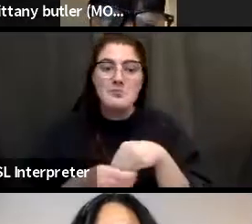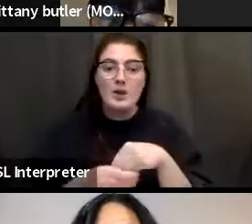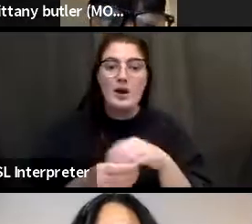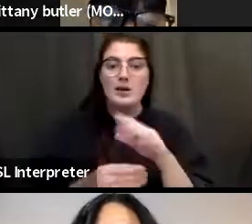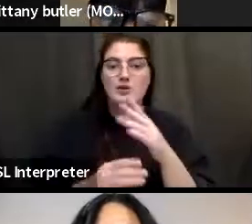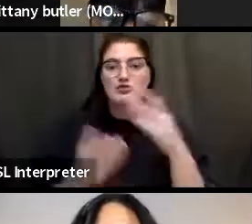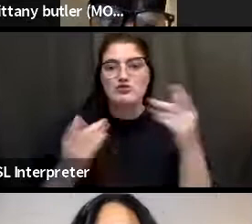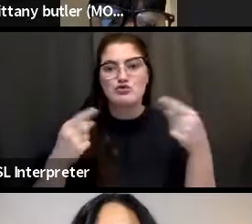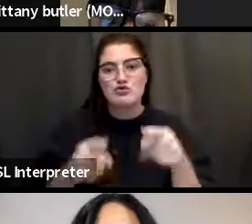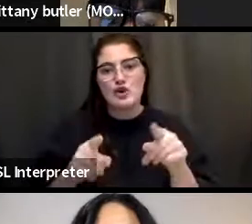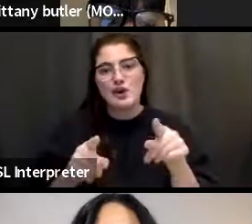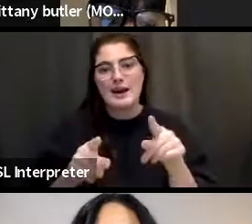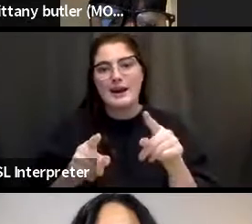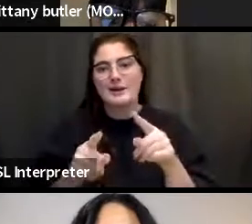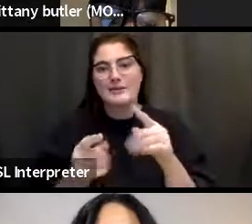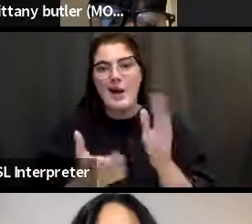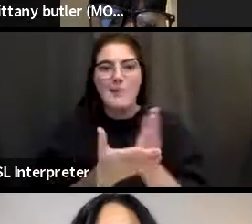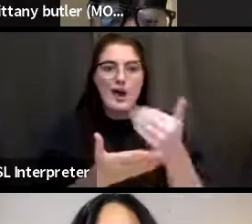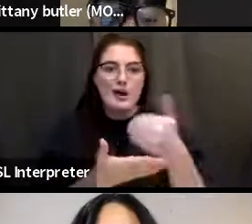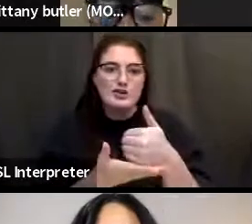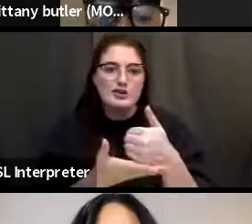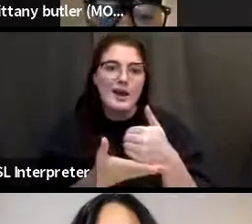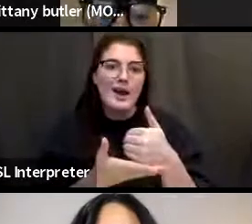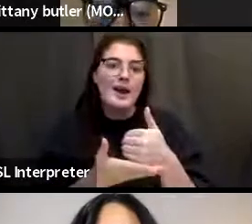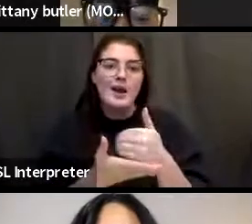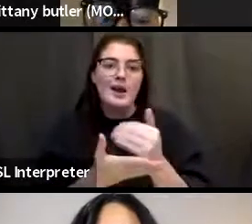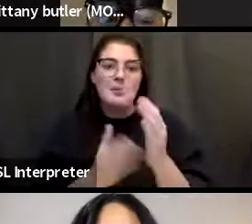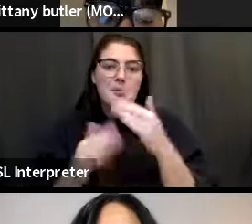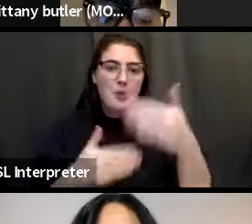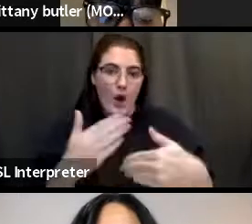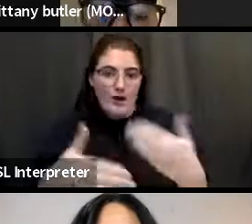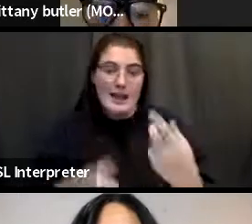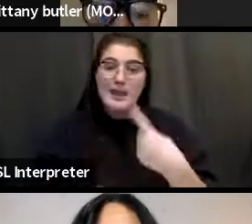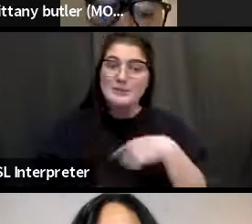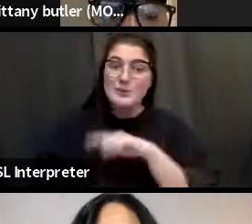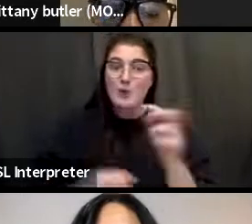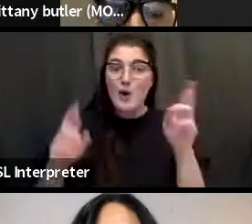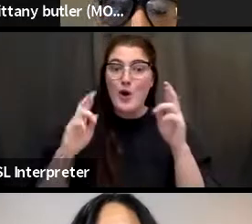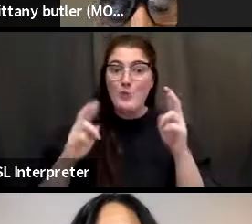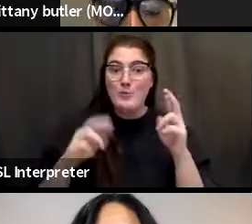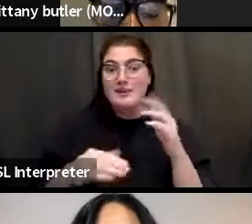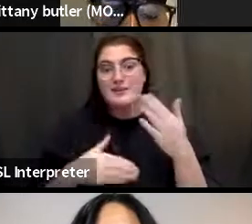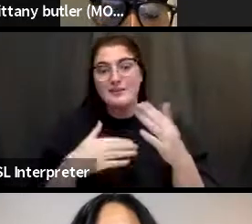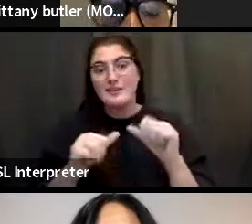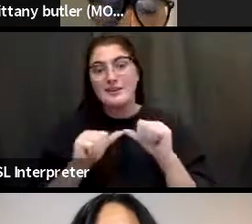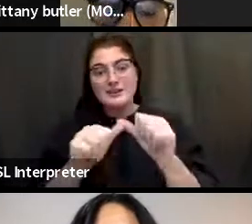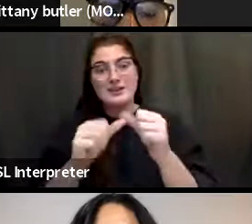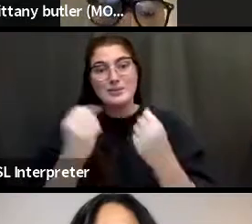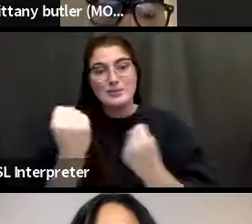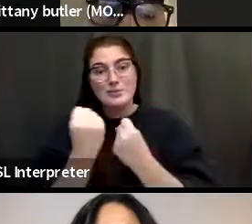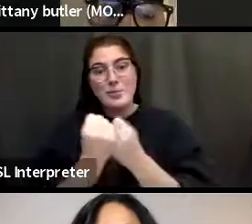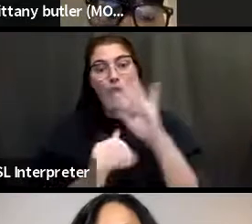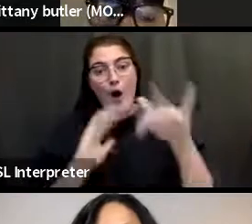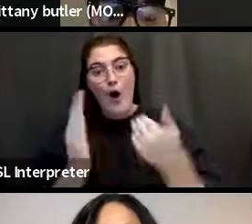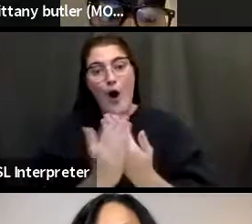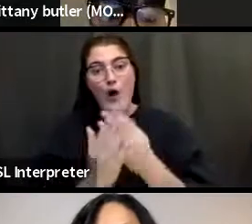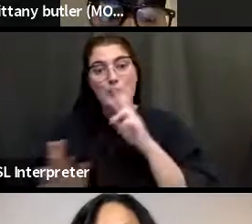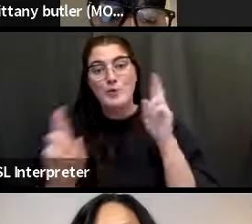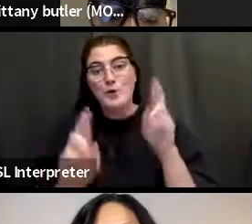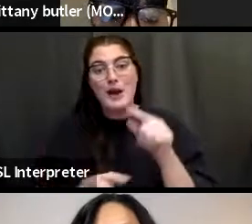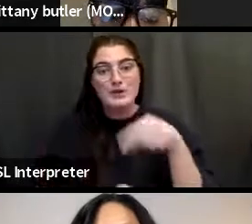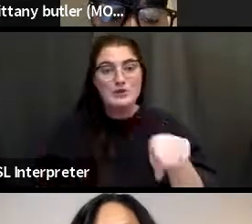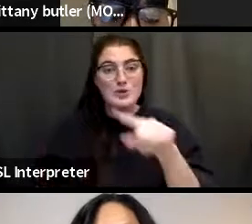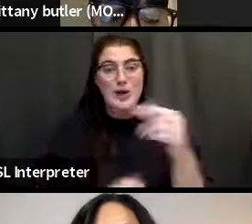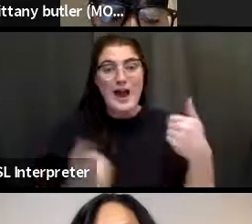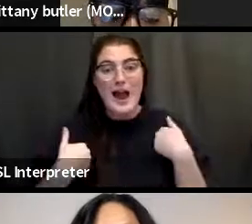process. And we are hoping to continue to support all the requests that you all have. And if you all have